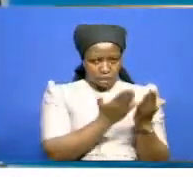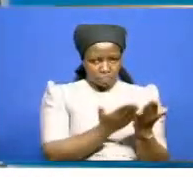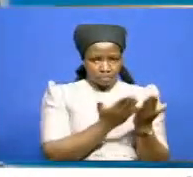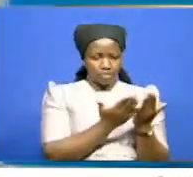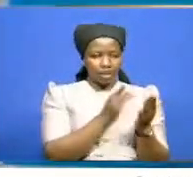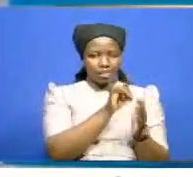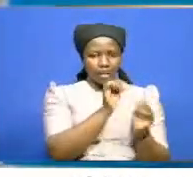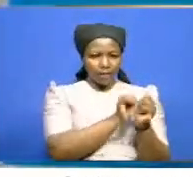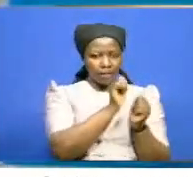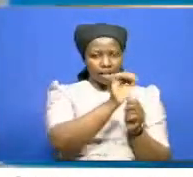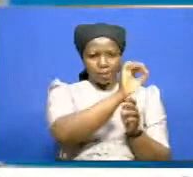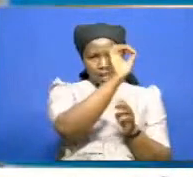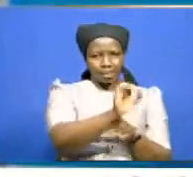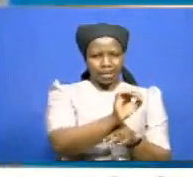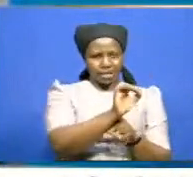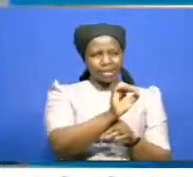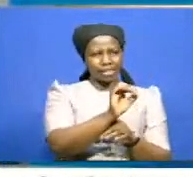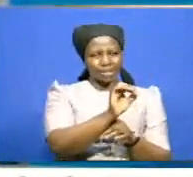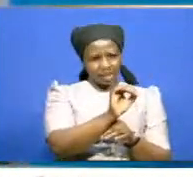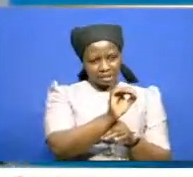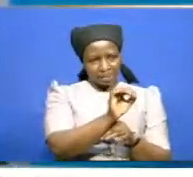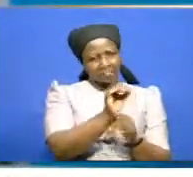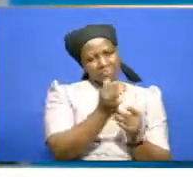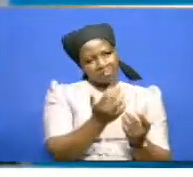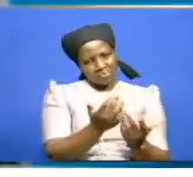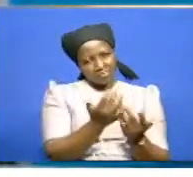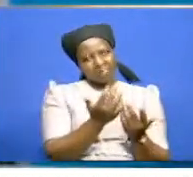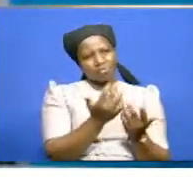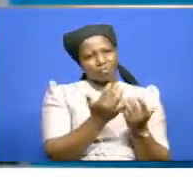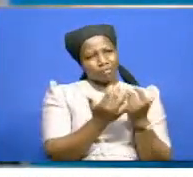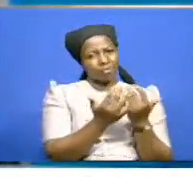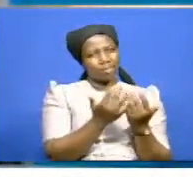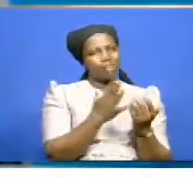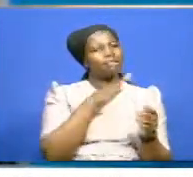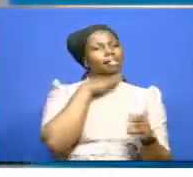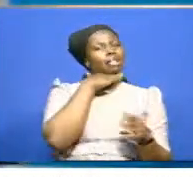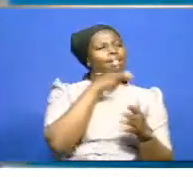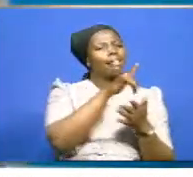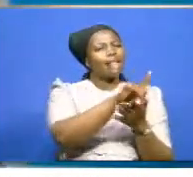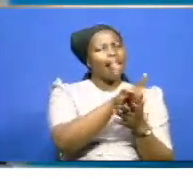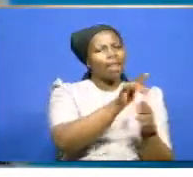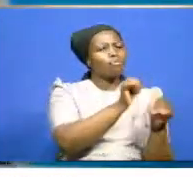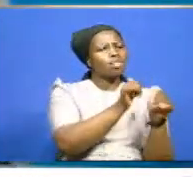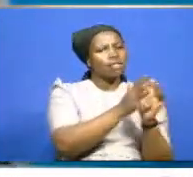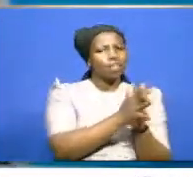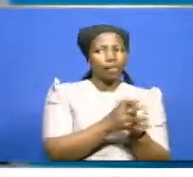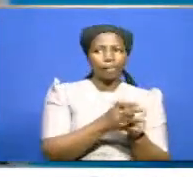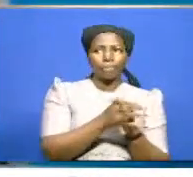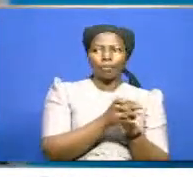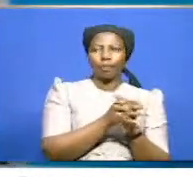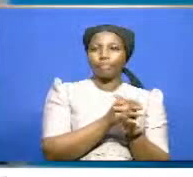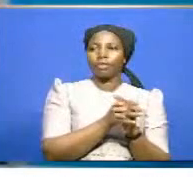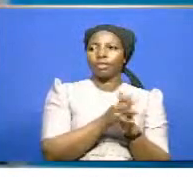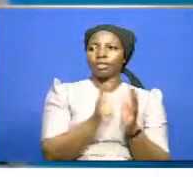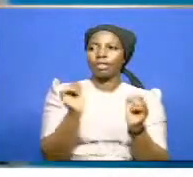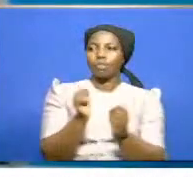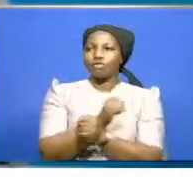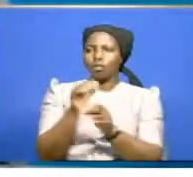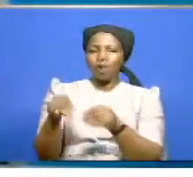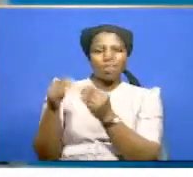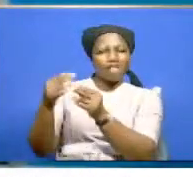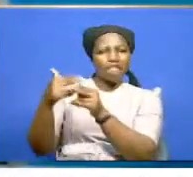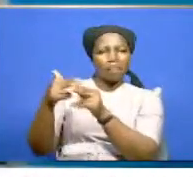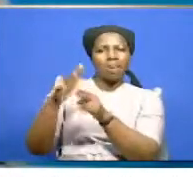this 15%, which one is likely to be dead debt? Well, we can't call it a dead